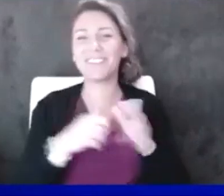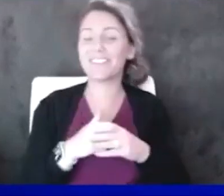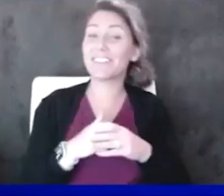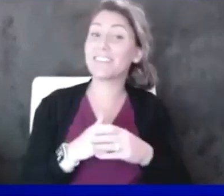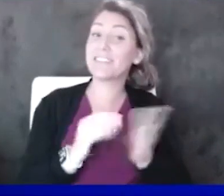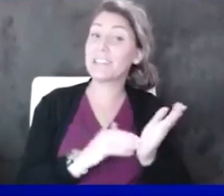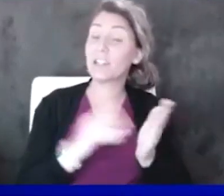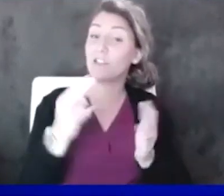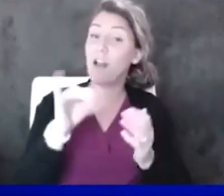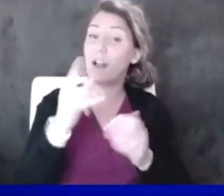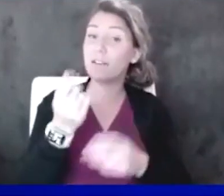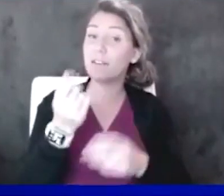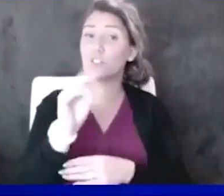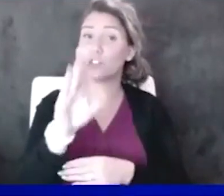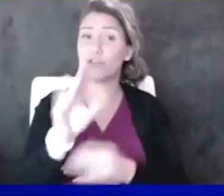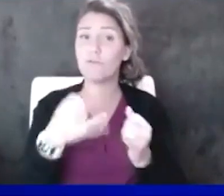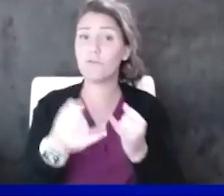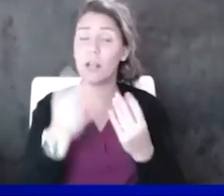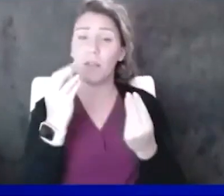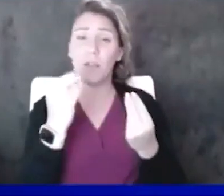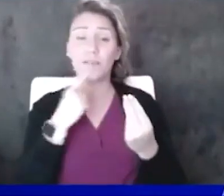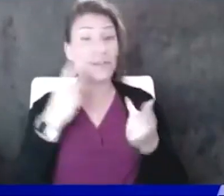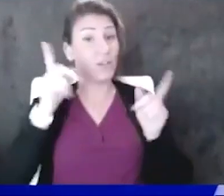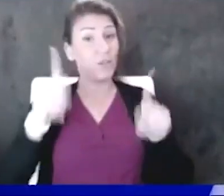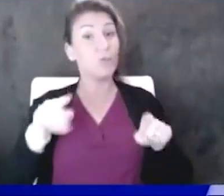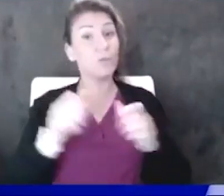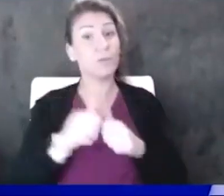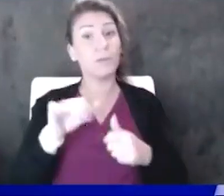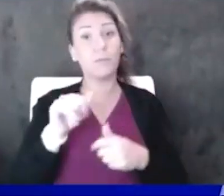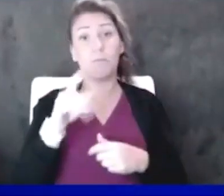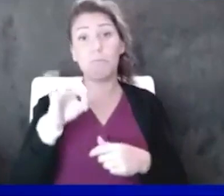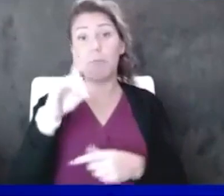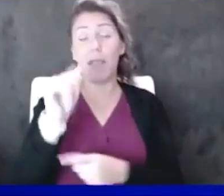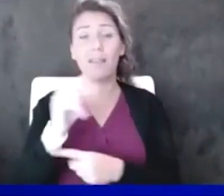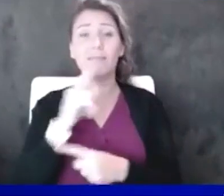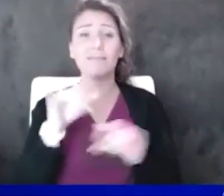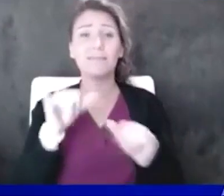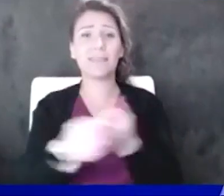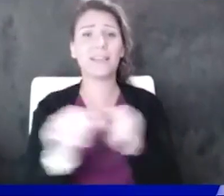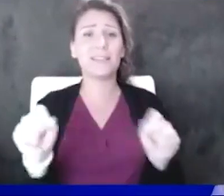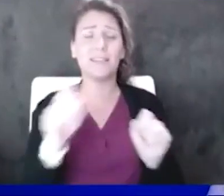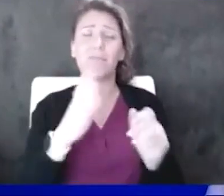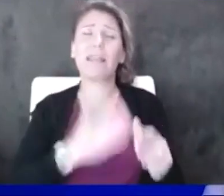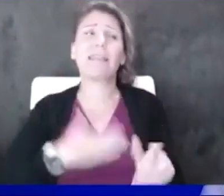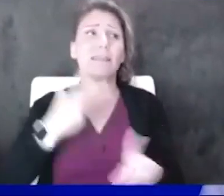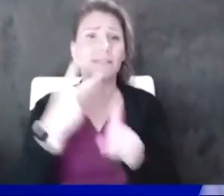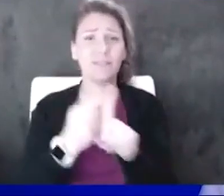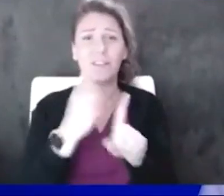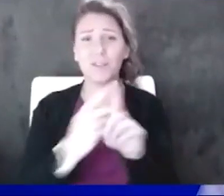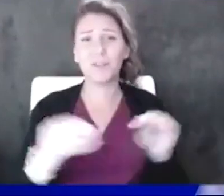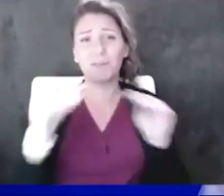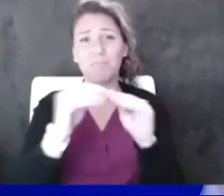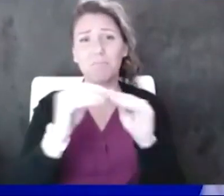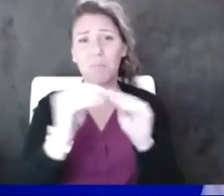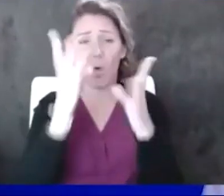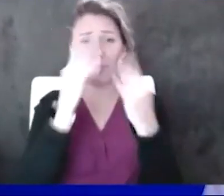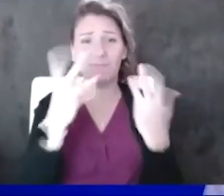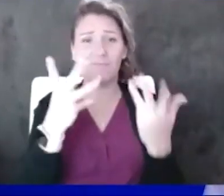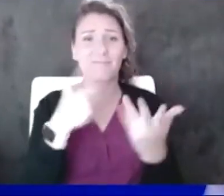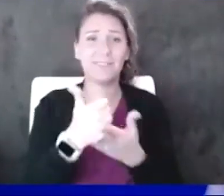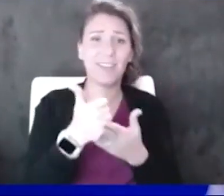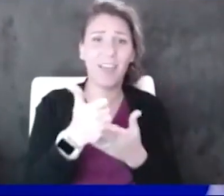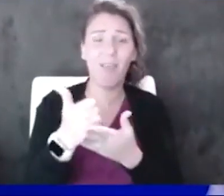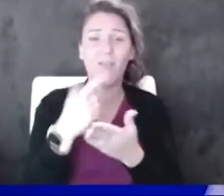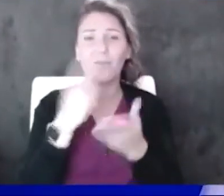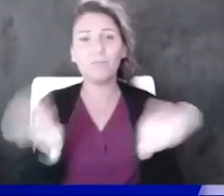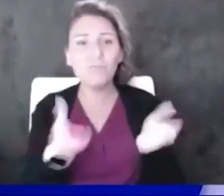you. I would agree with Amanda. Stay safe. Please get vaccinated. We have more data signaled out to help encourage